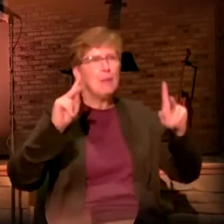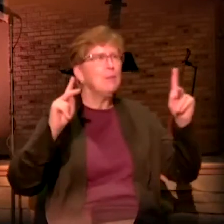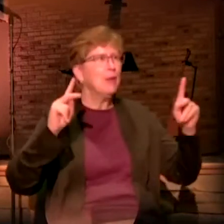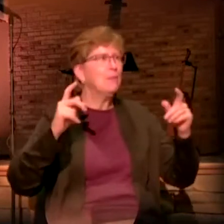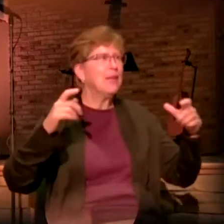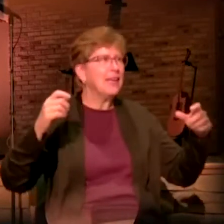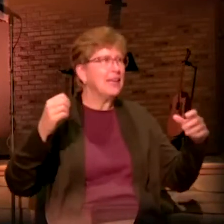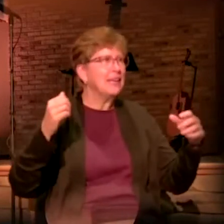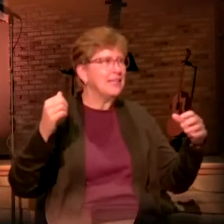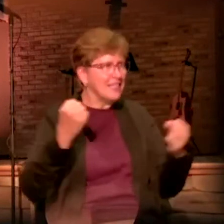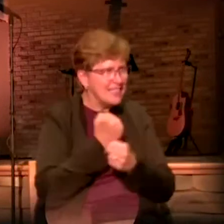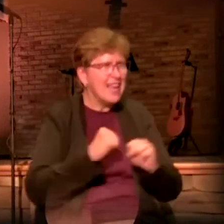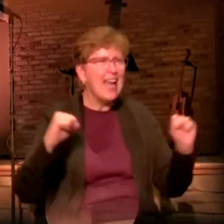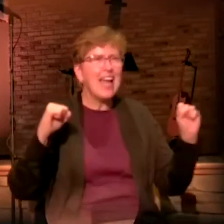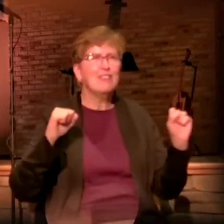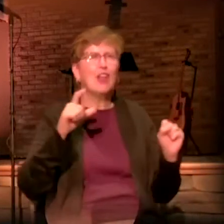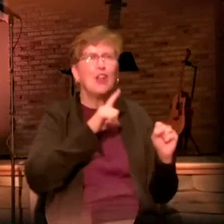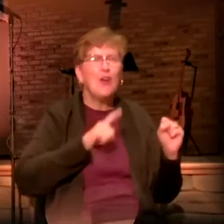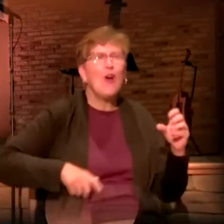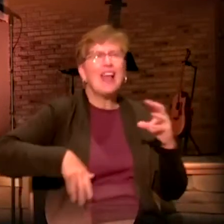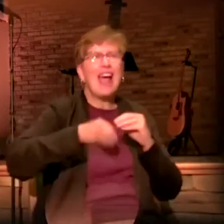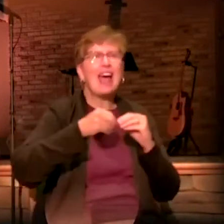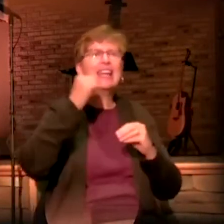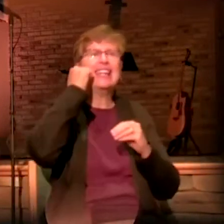says that the Lord added daily.